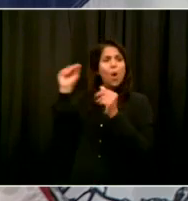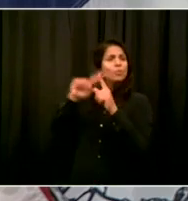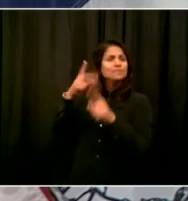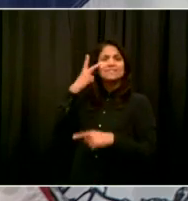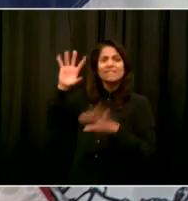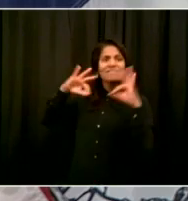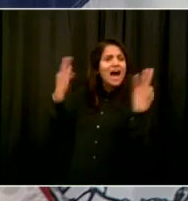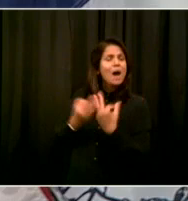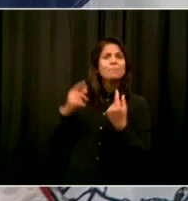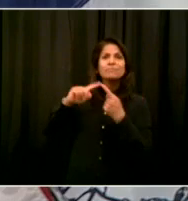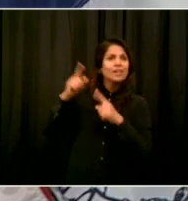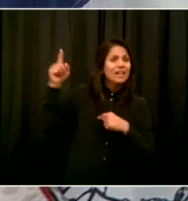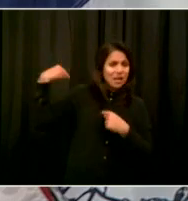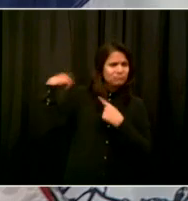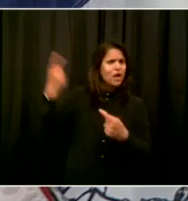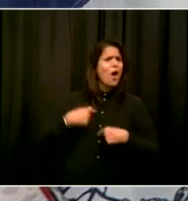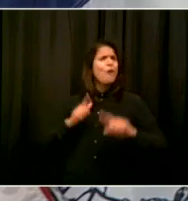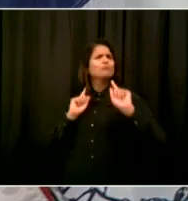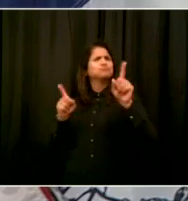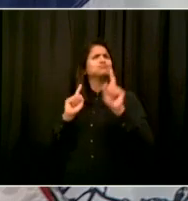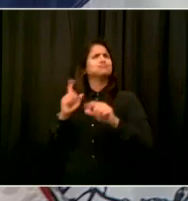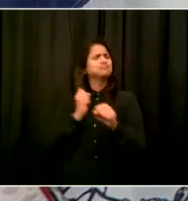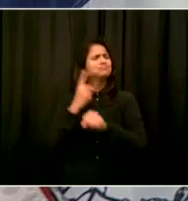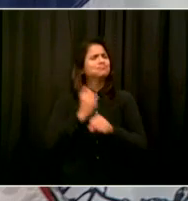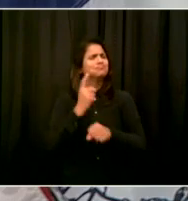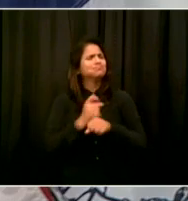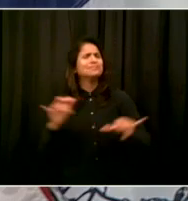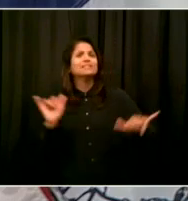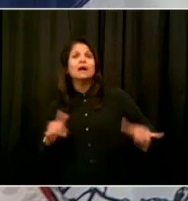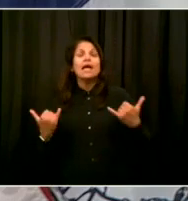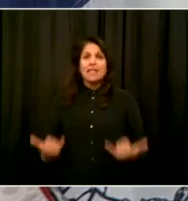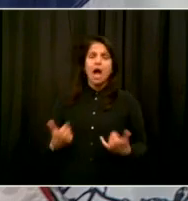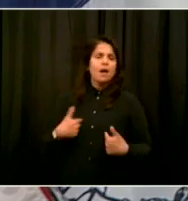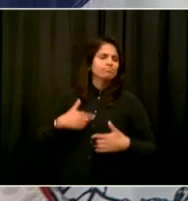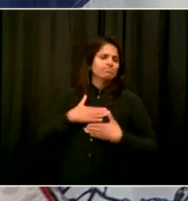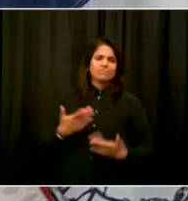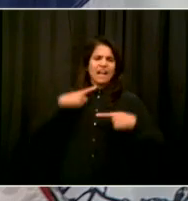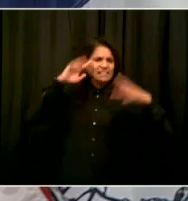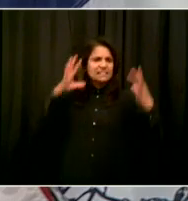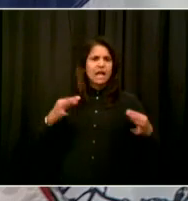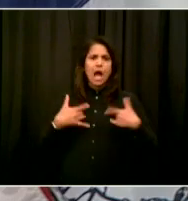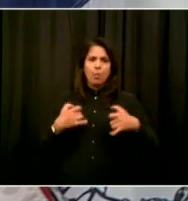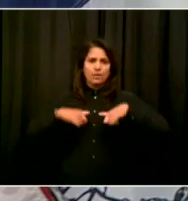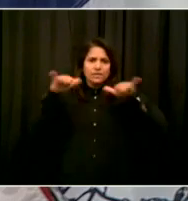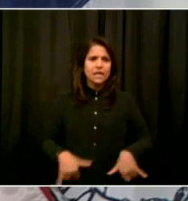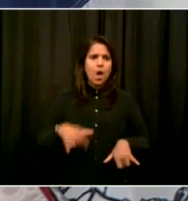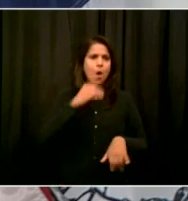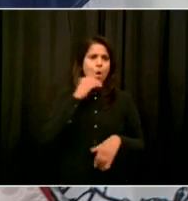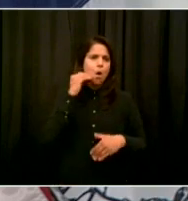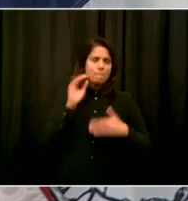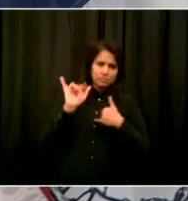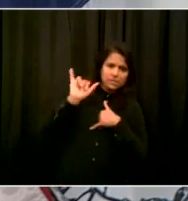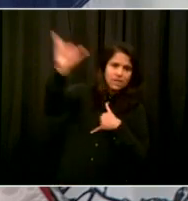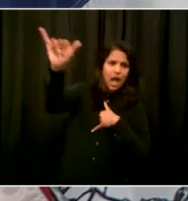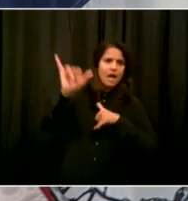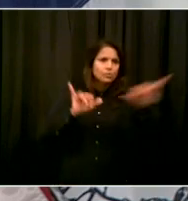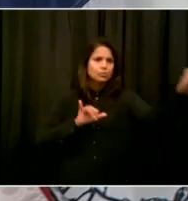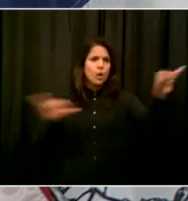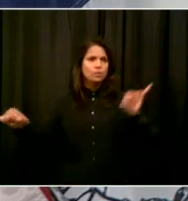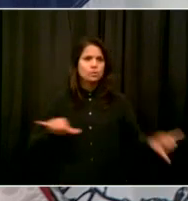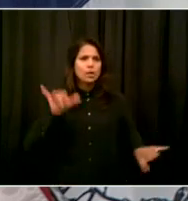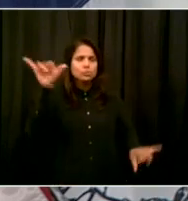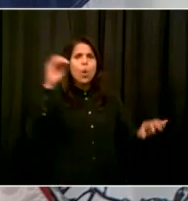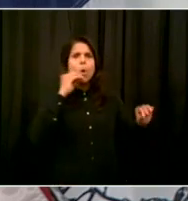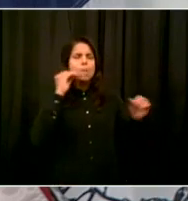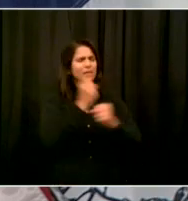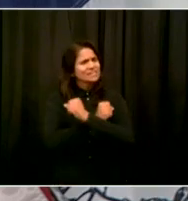some of the people who I'm closest to in this world. But that's to keep everyone safe. And so if you don't